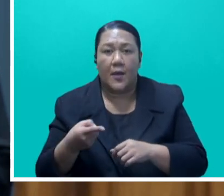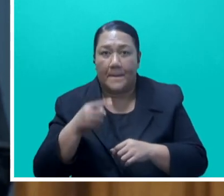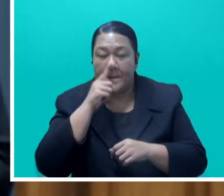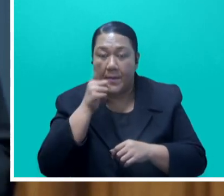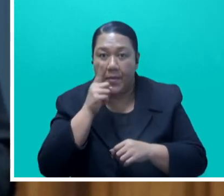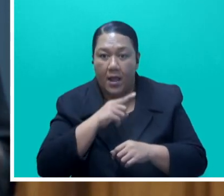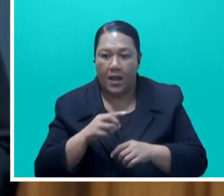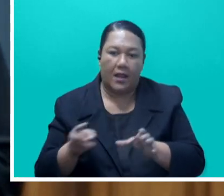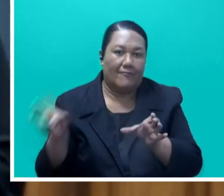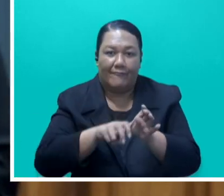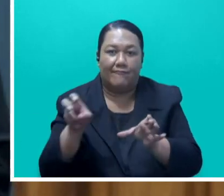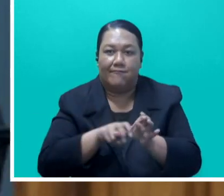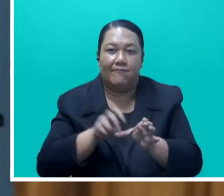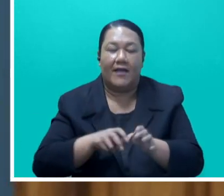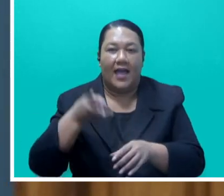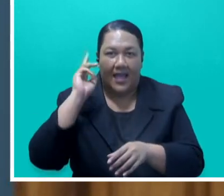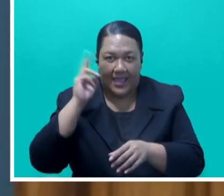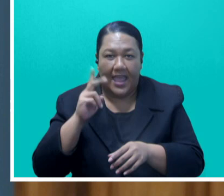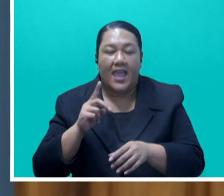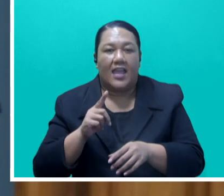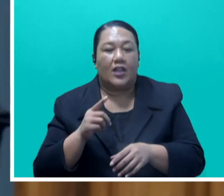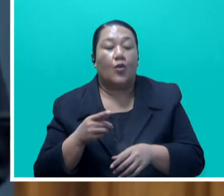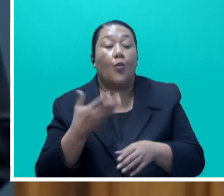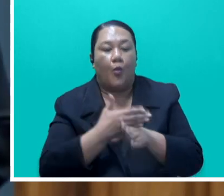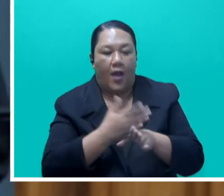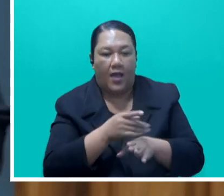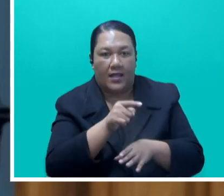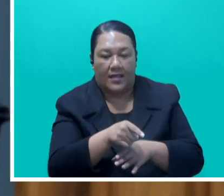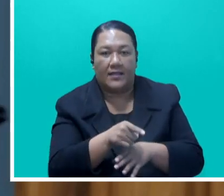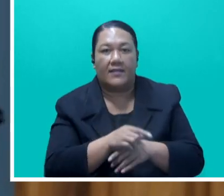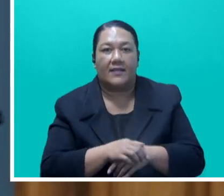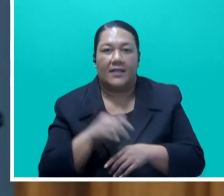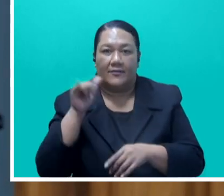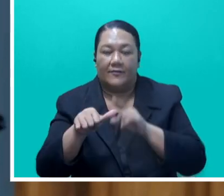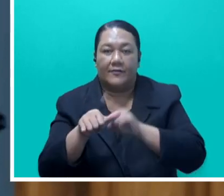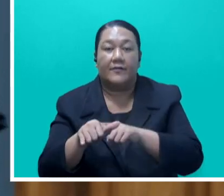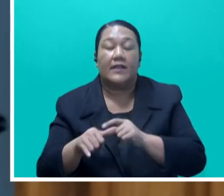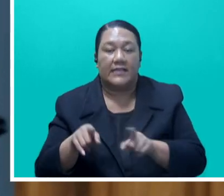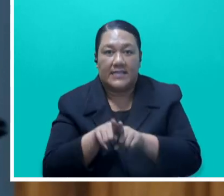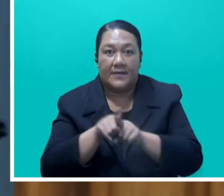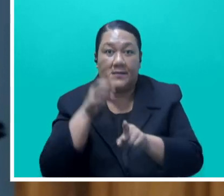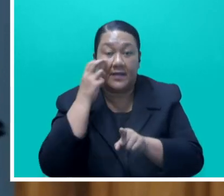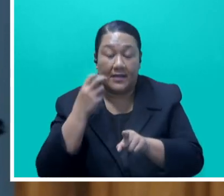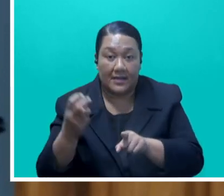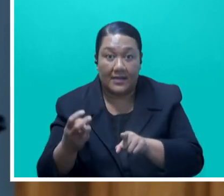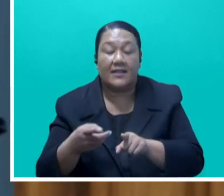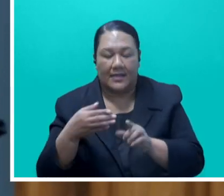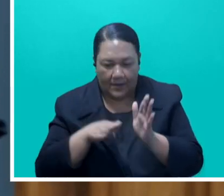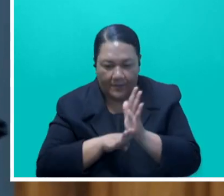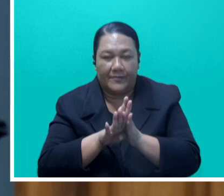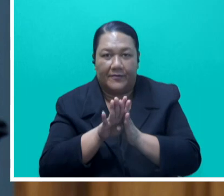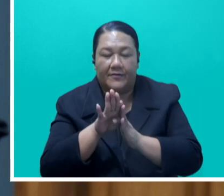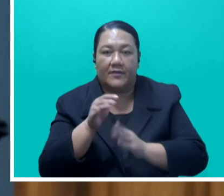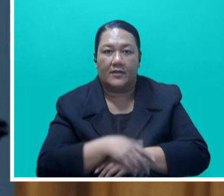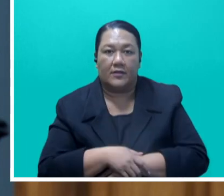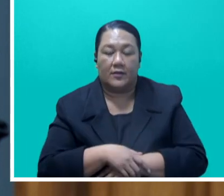to the jobs they love. Mr. Speaker, sir, the tourism industry has exceeded expectations in terms of recovery. We went